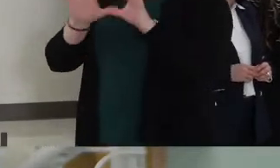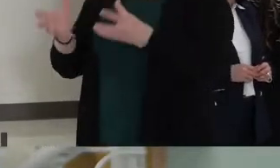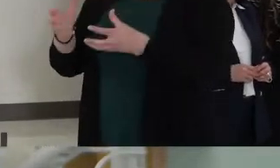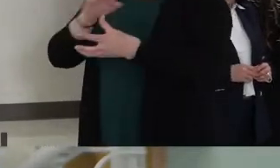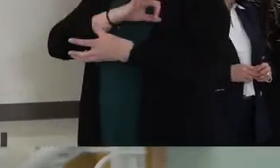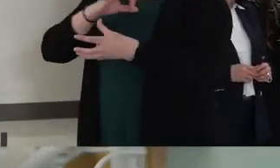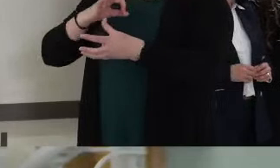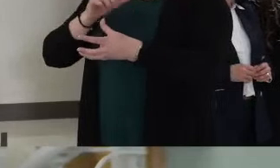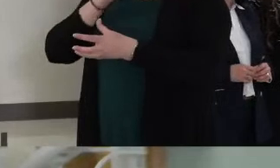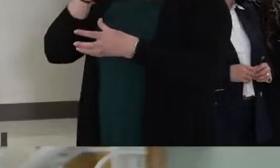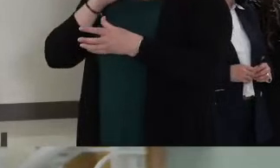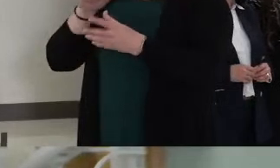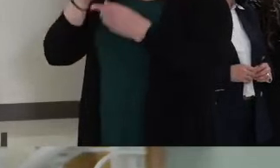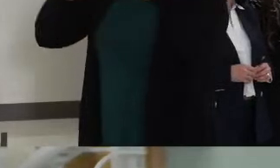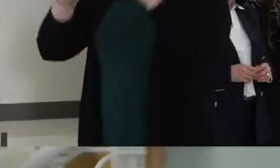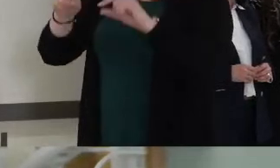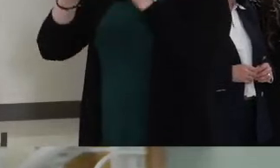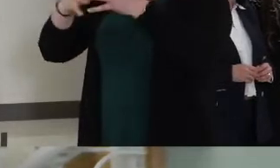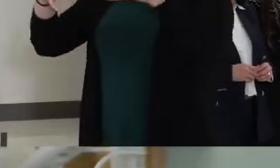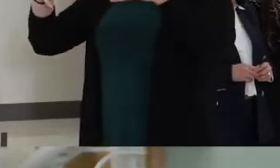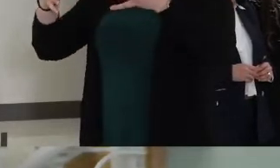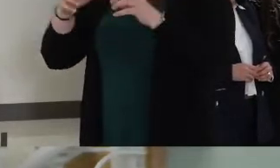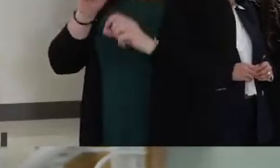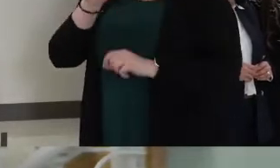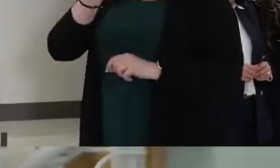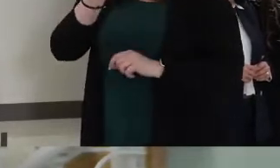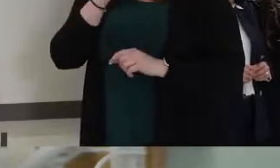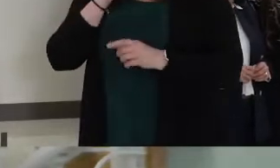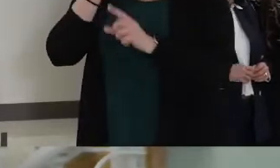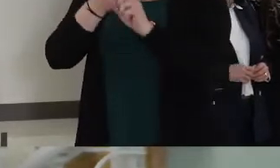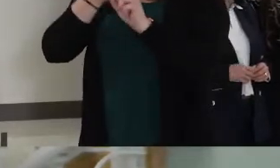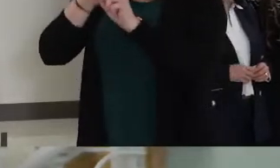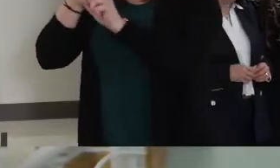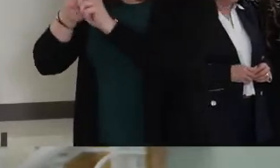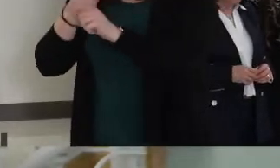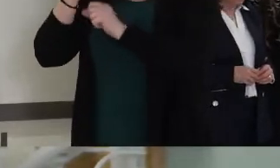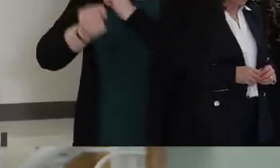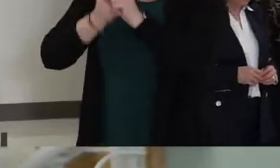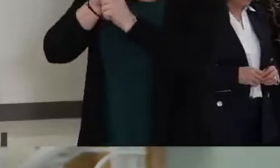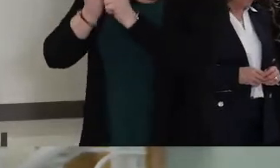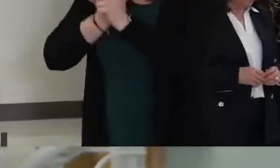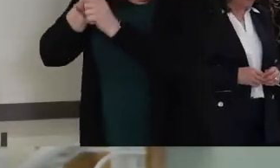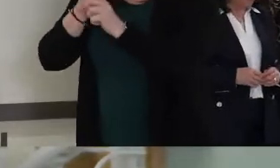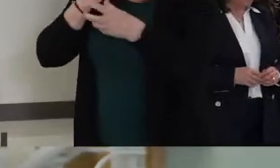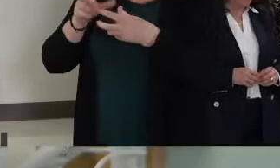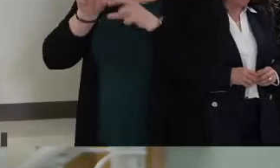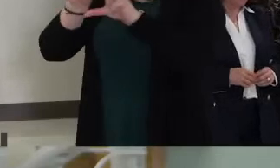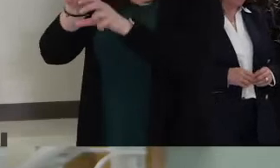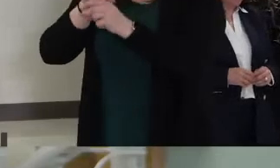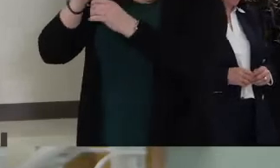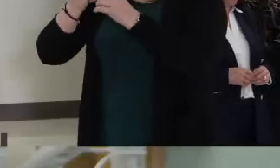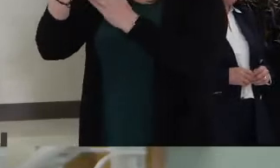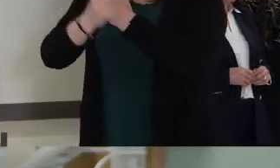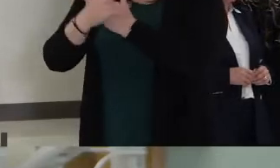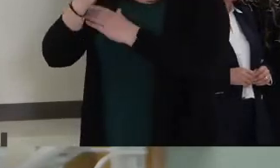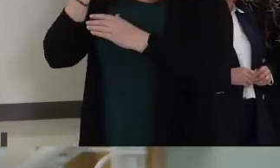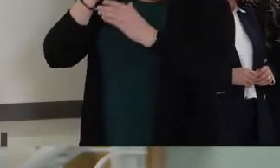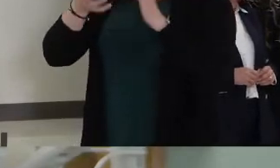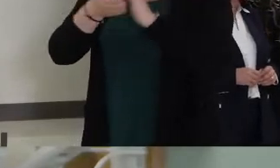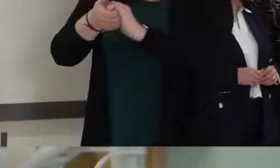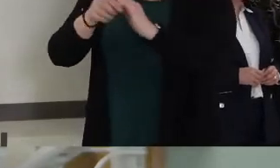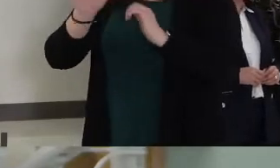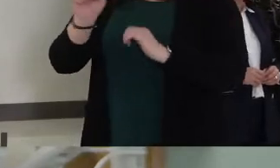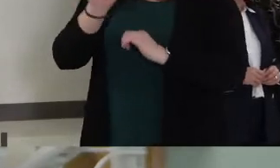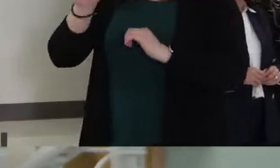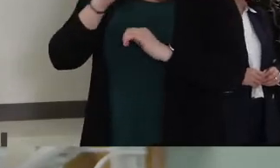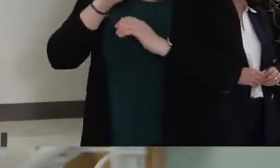from above. It's going to take months, years of work and investment in those programs, and a number of partners in San Diego and across the state are going to